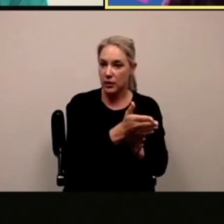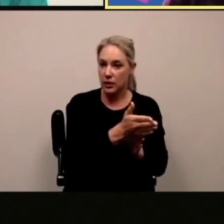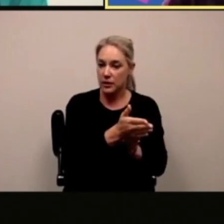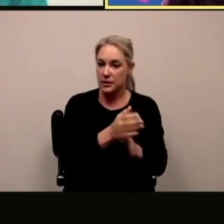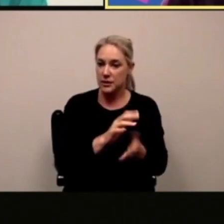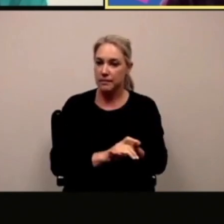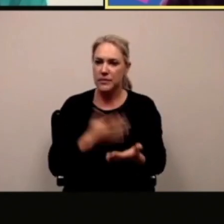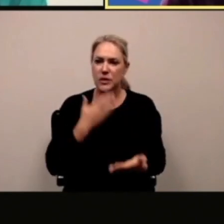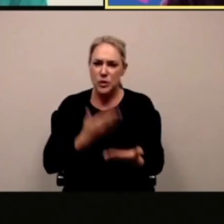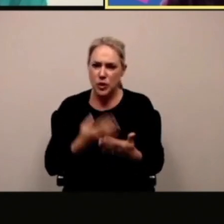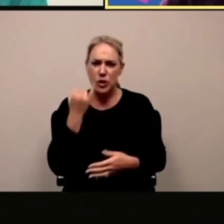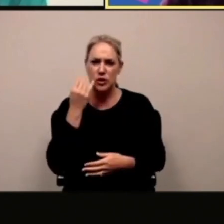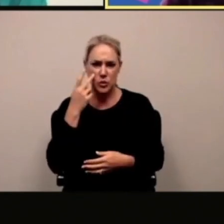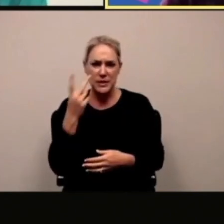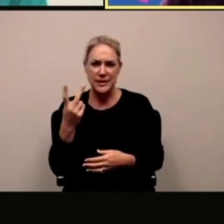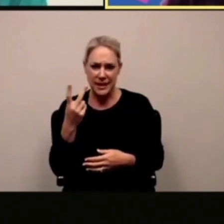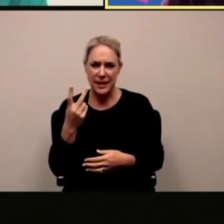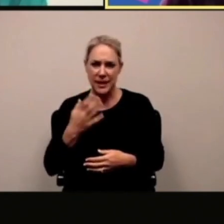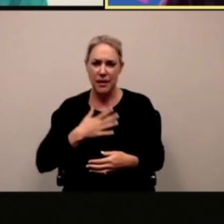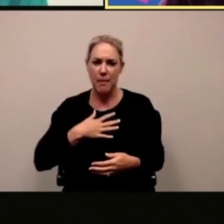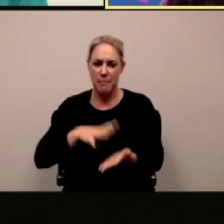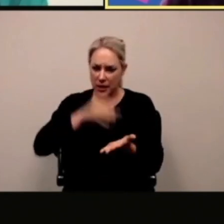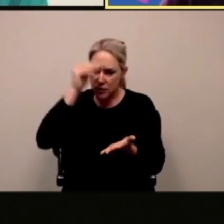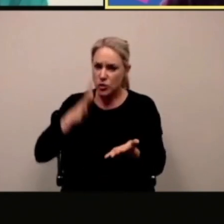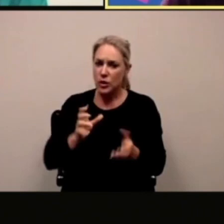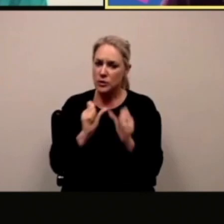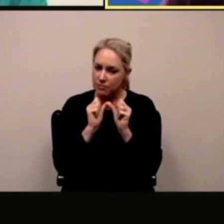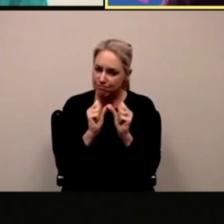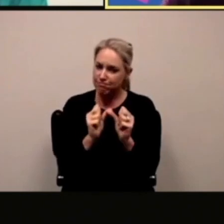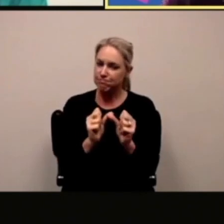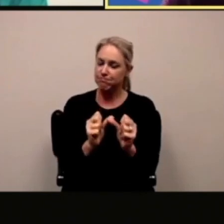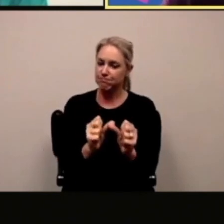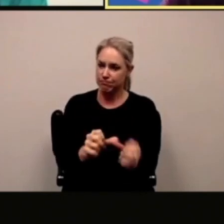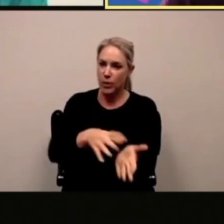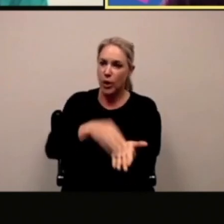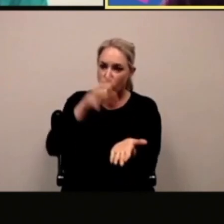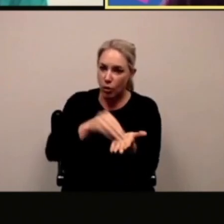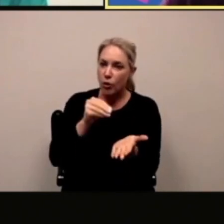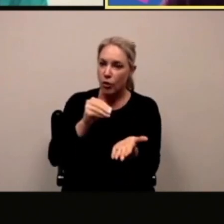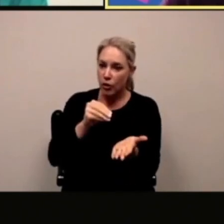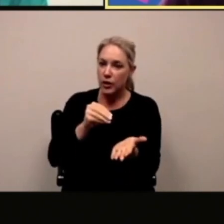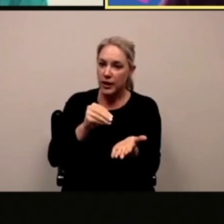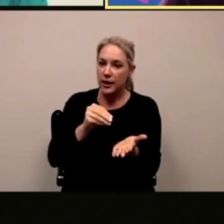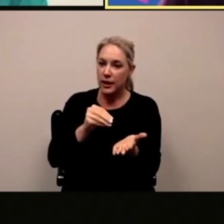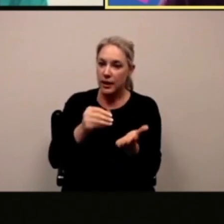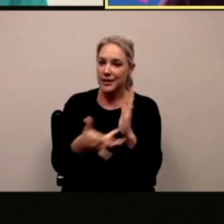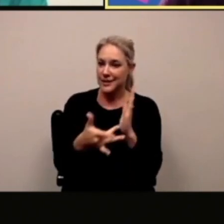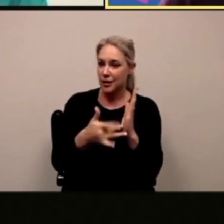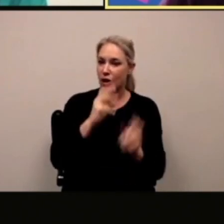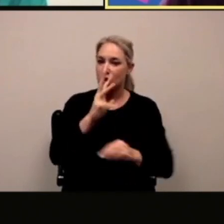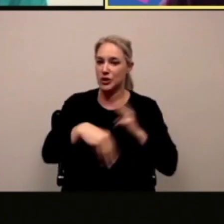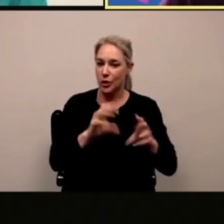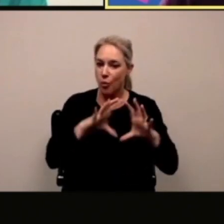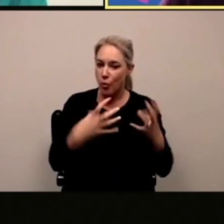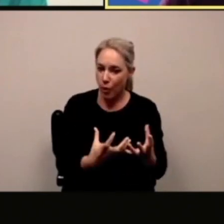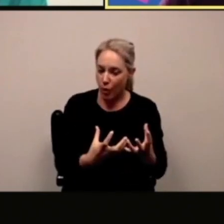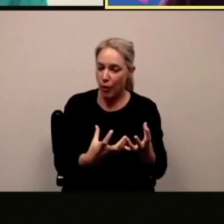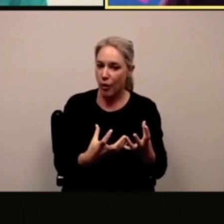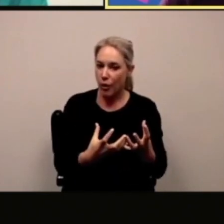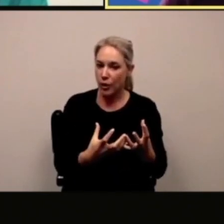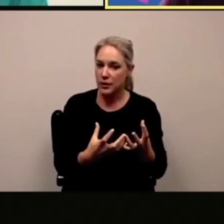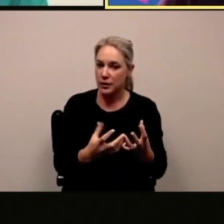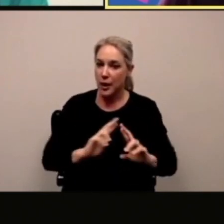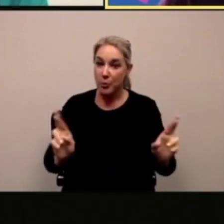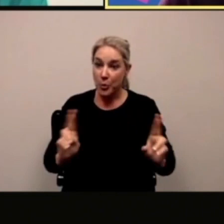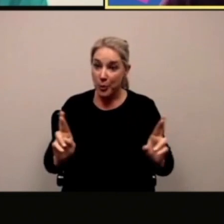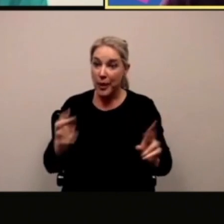are going to continue in this technological world, preparing themselves in